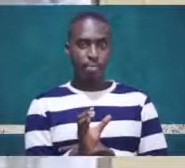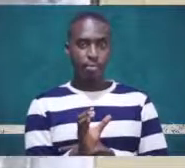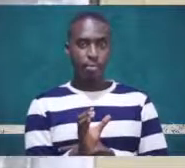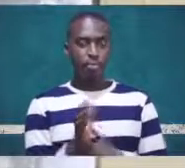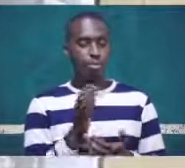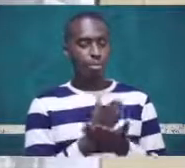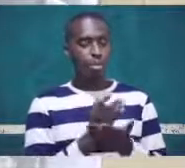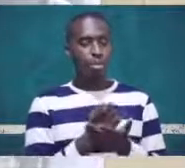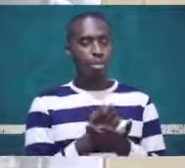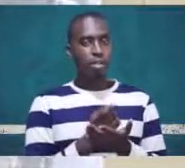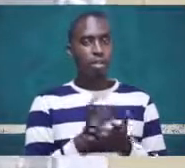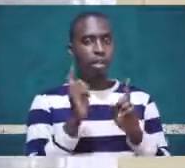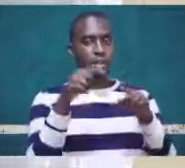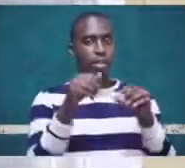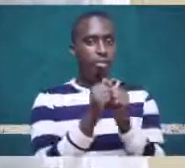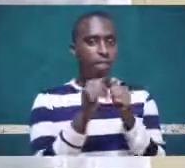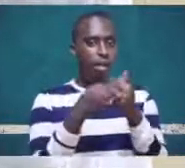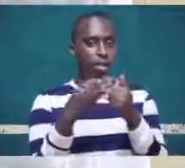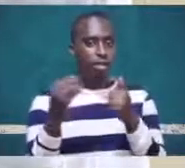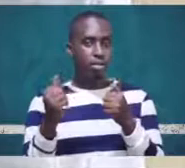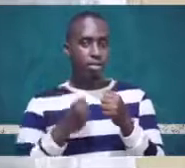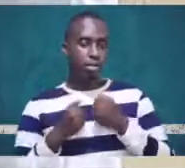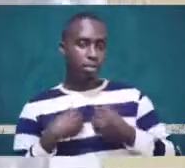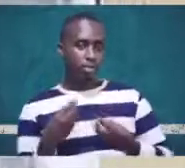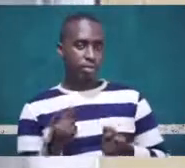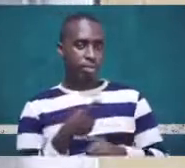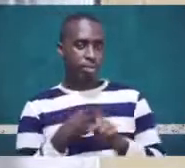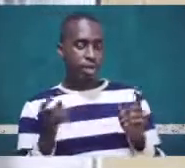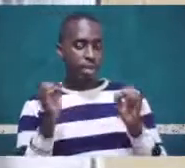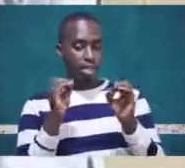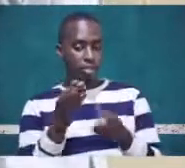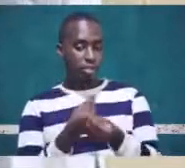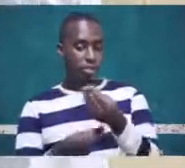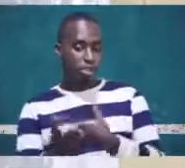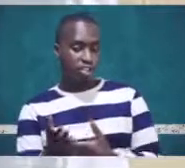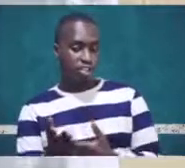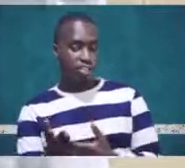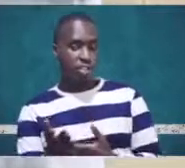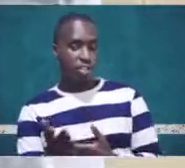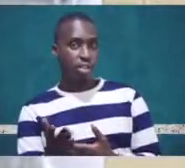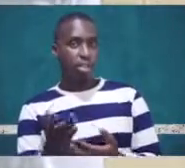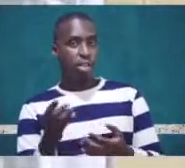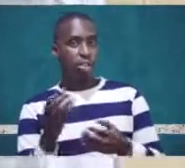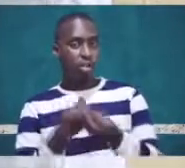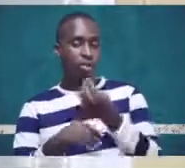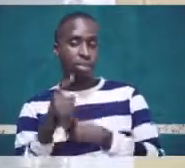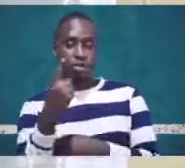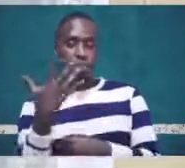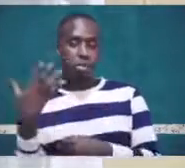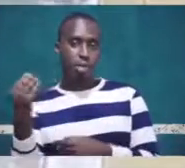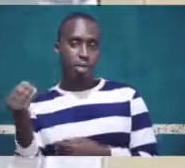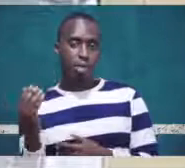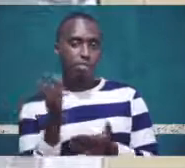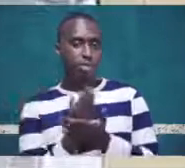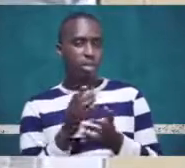it has gone with the 800 Rwanda francs. And when you sell it, it is standing at 1,500. What